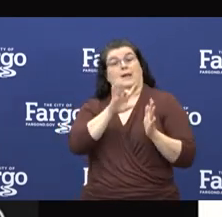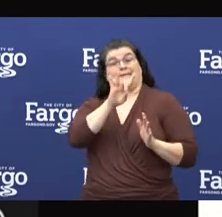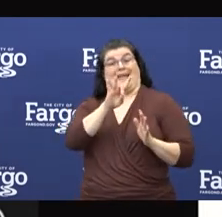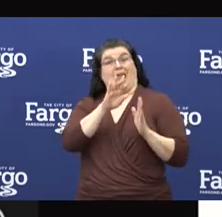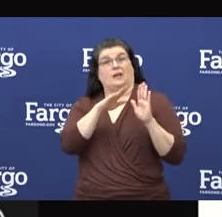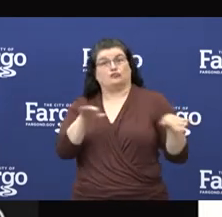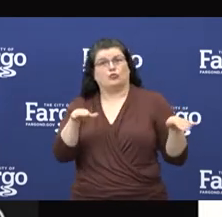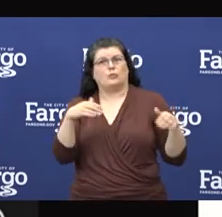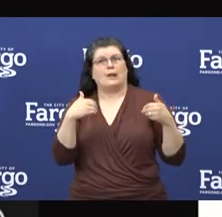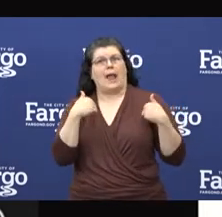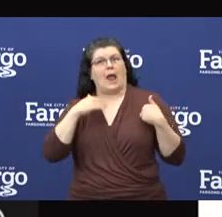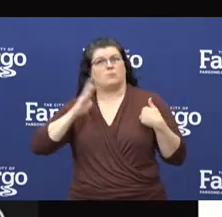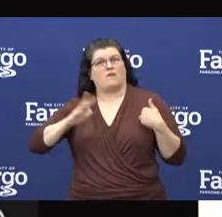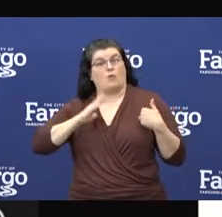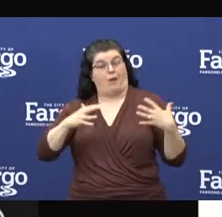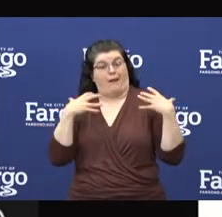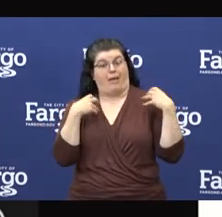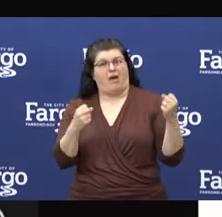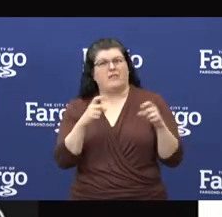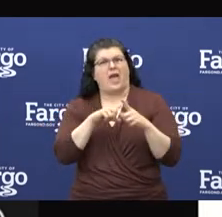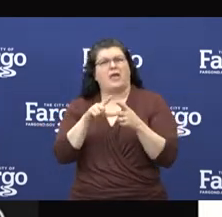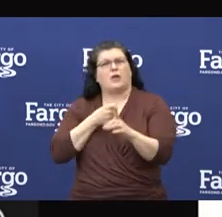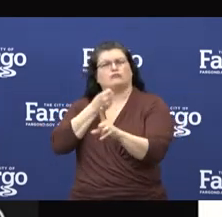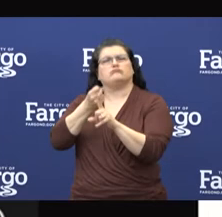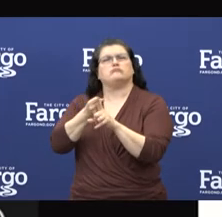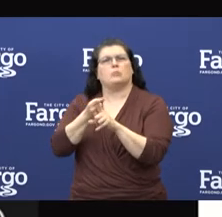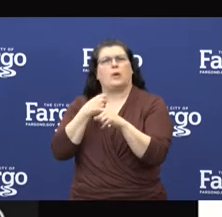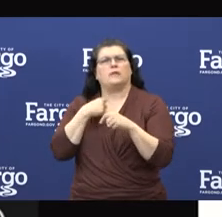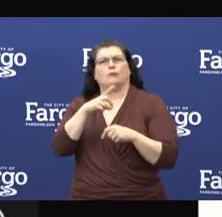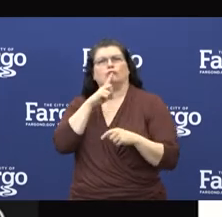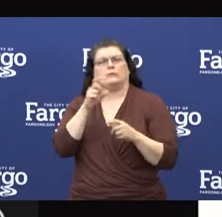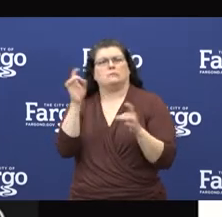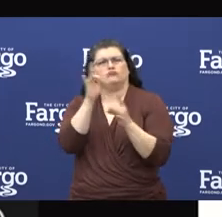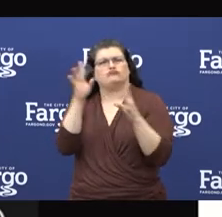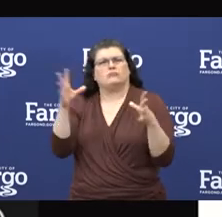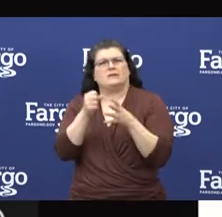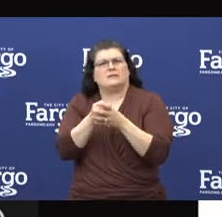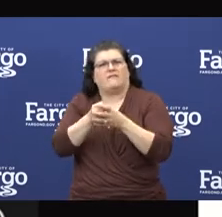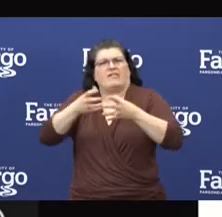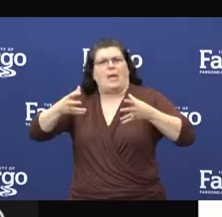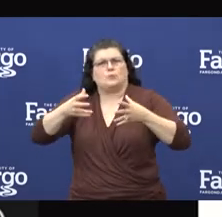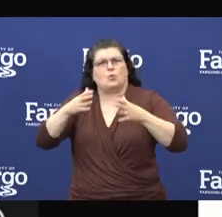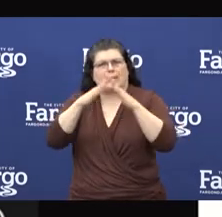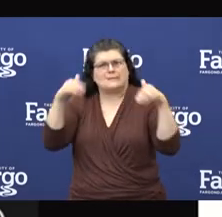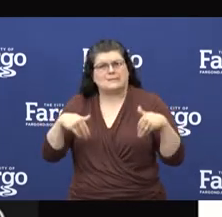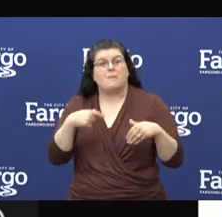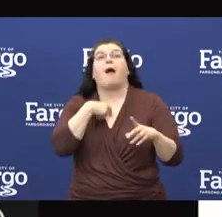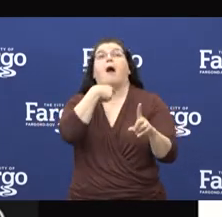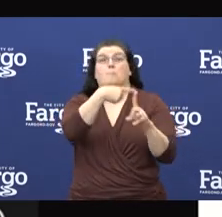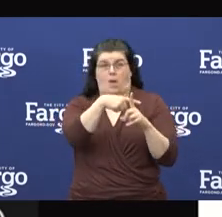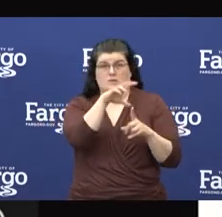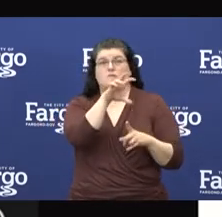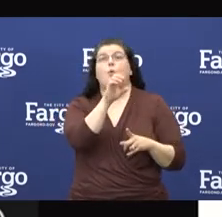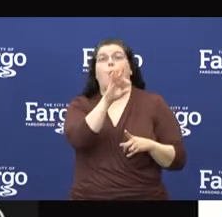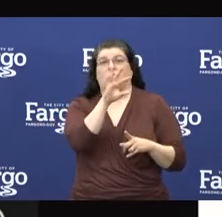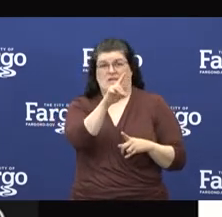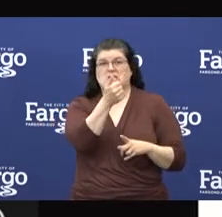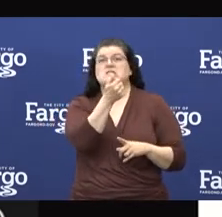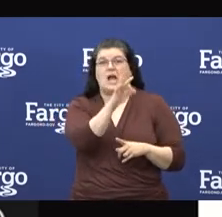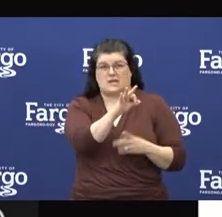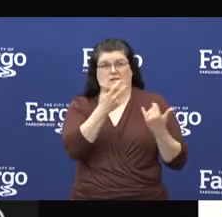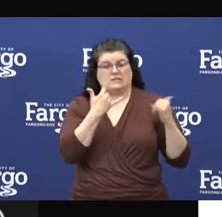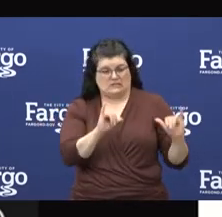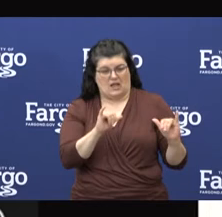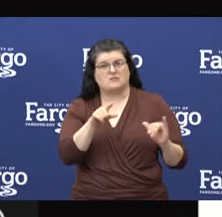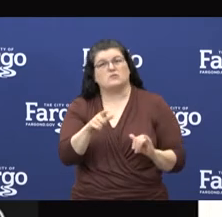children who came to the hospital with severe inflammatory syndrome and tested positive for COVID-19. These children are